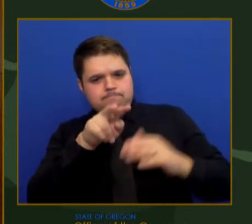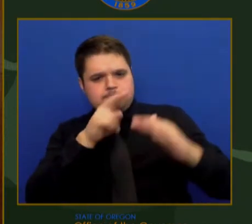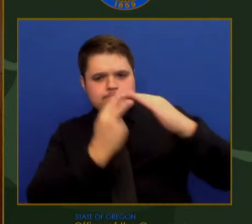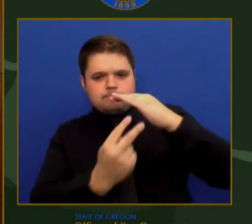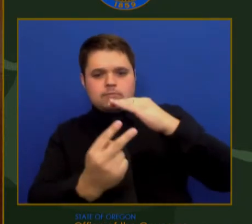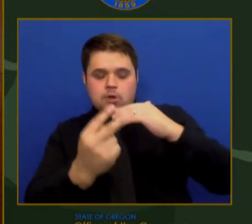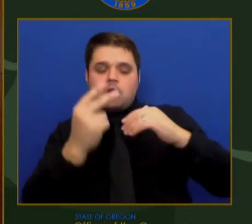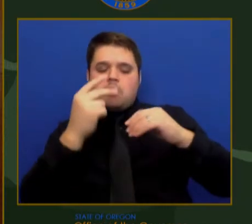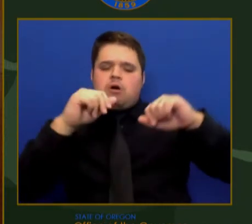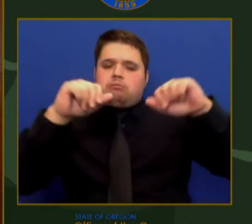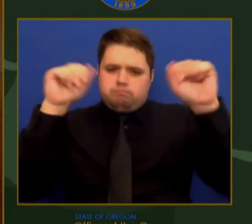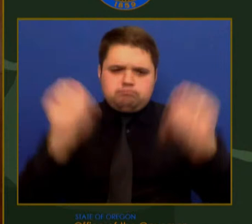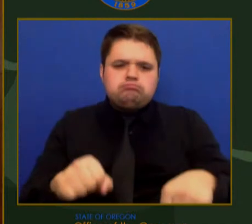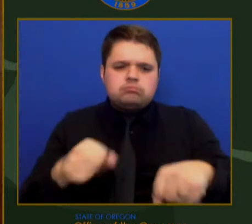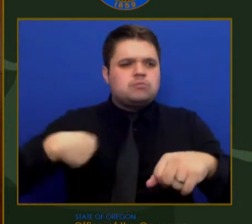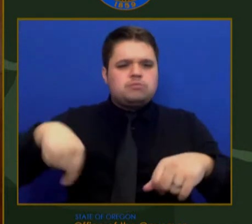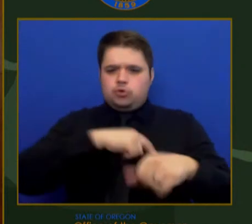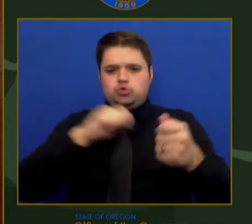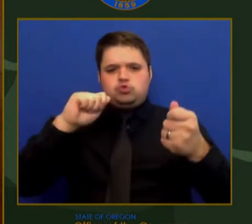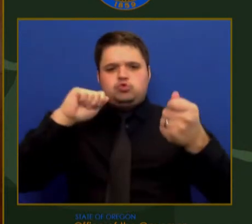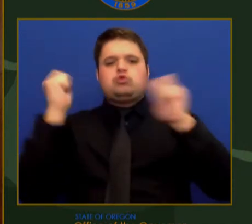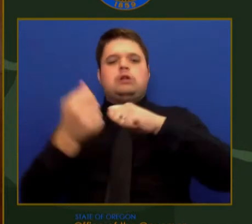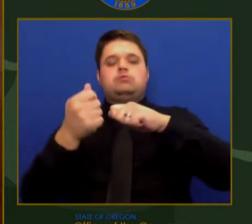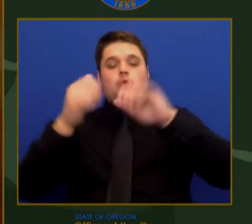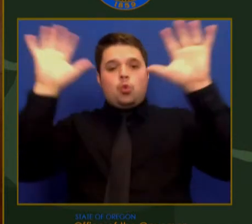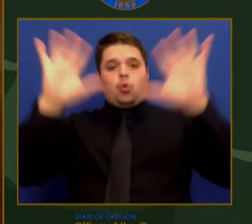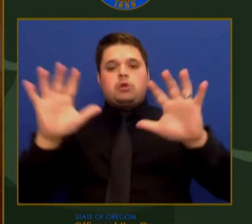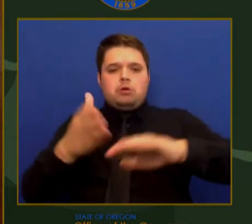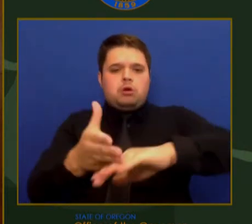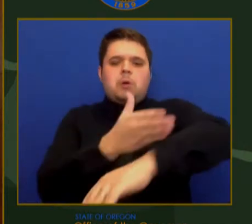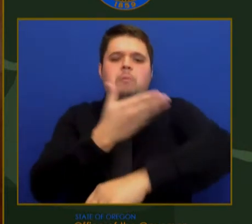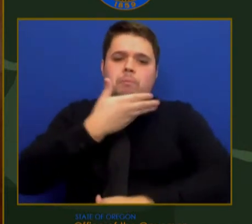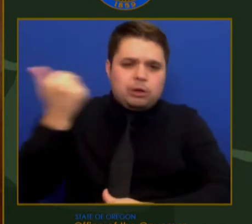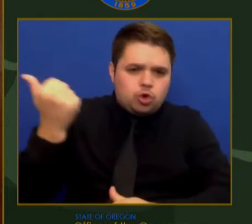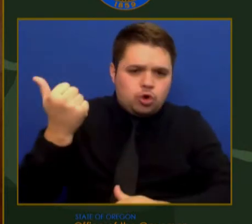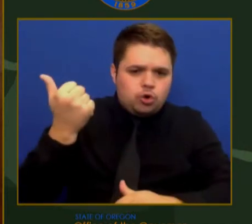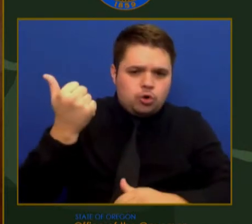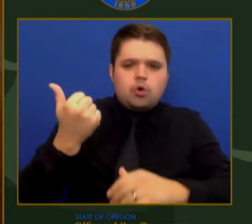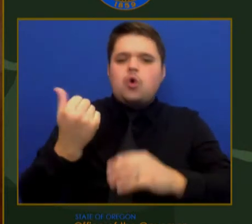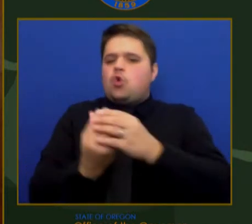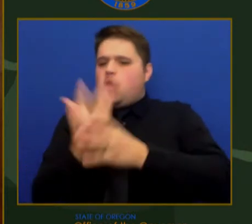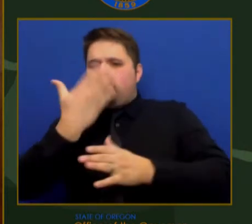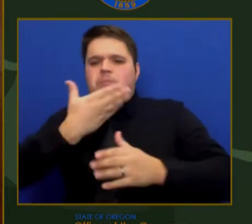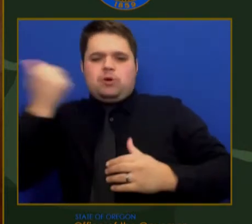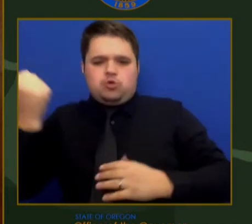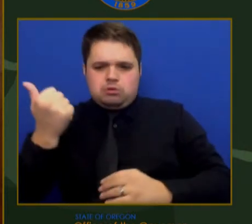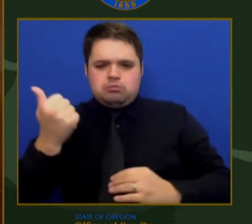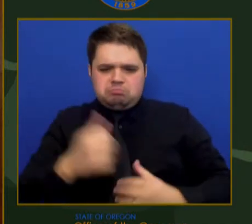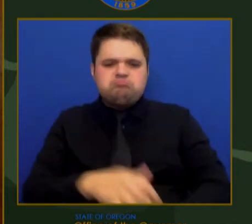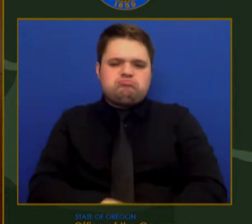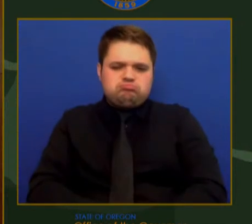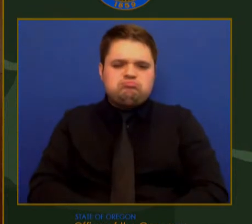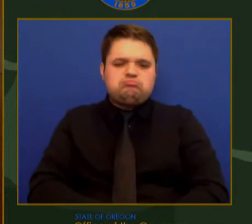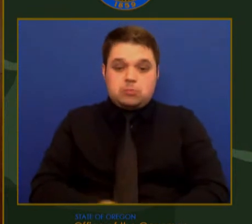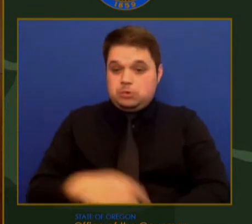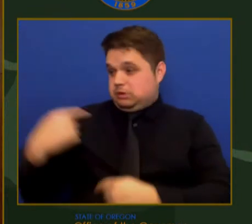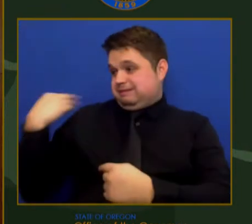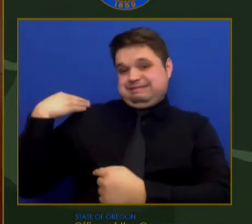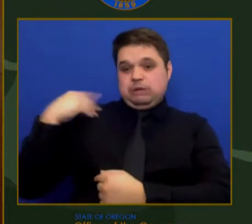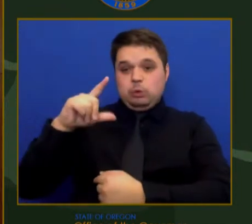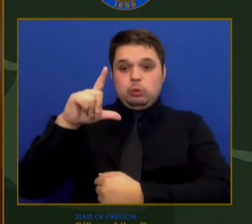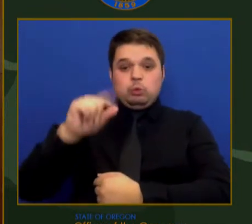same time. In 2020, Oregon closed our last coal power plant decades ahead of